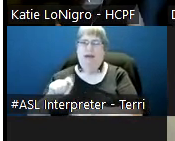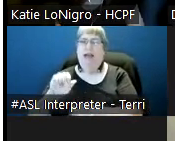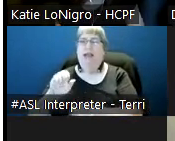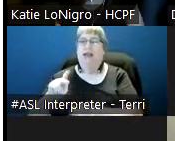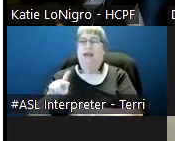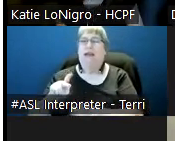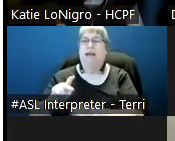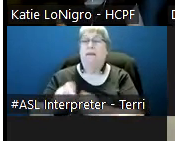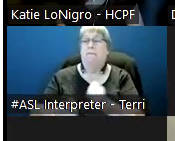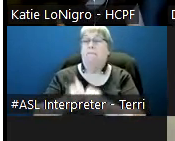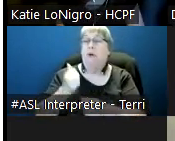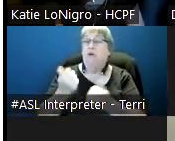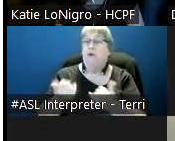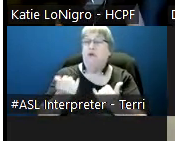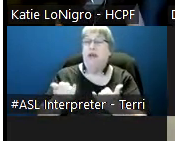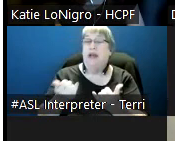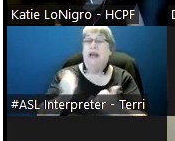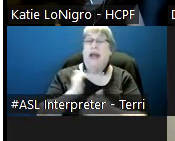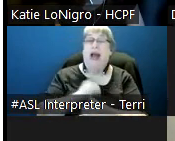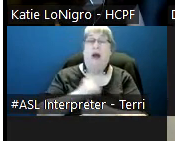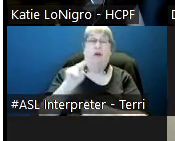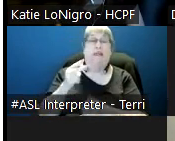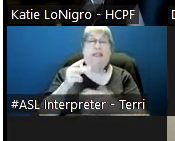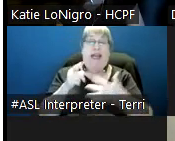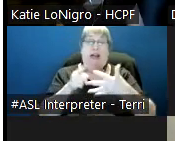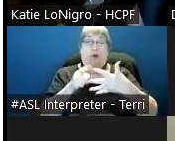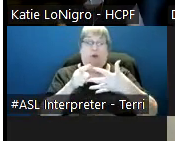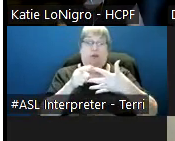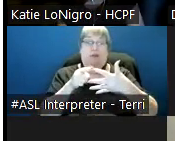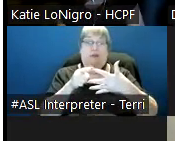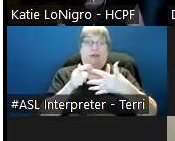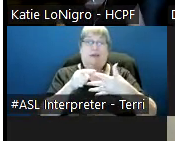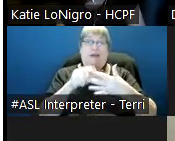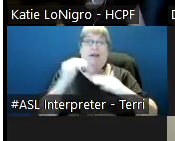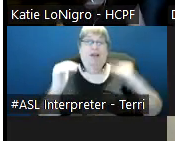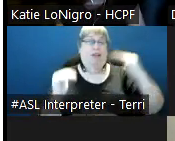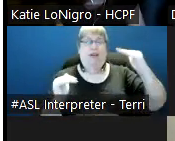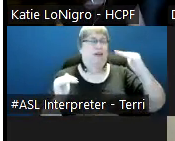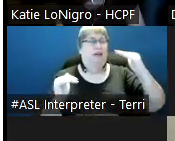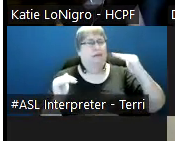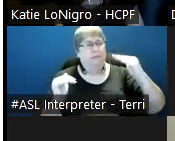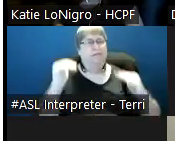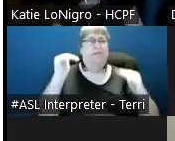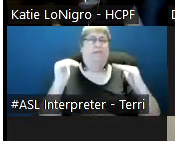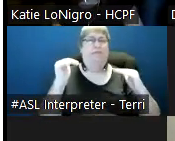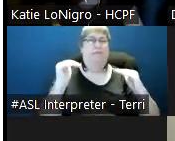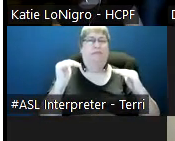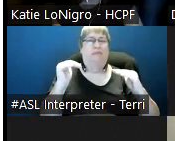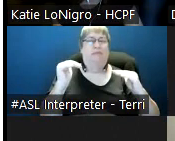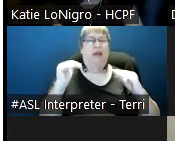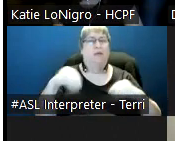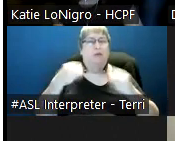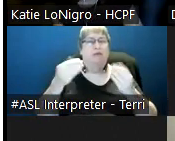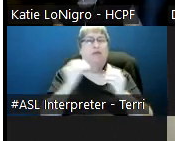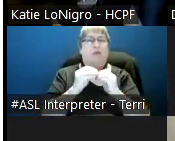relevant today is our second goal of closing health disparities and promoting health equity. And we do have some proposals around